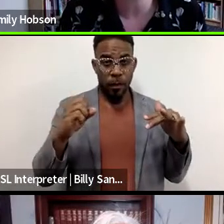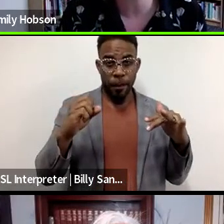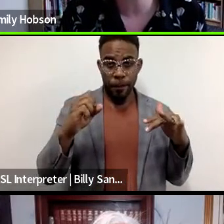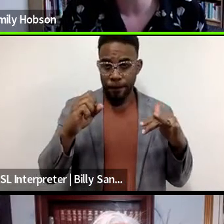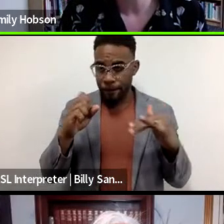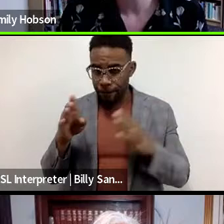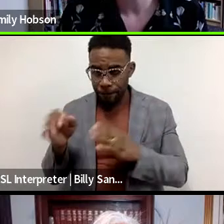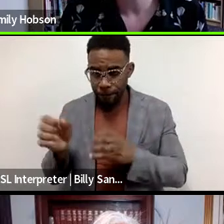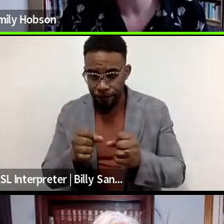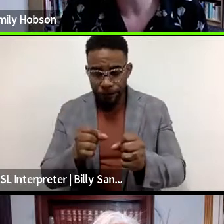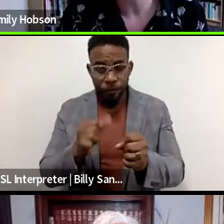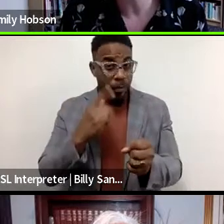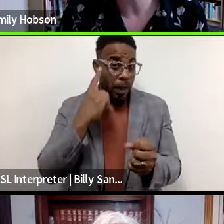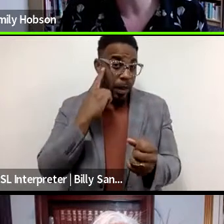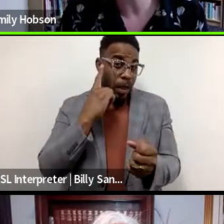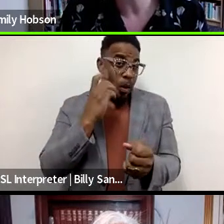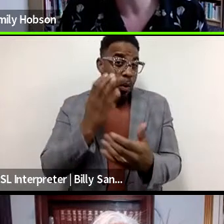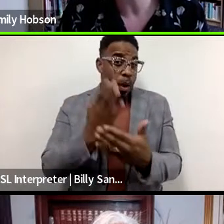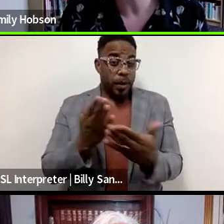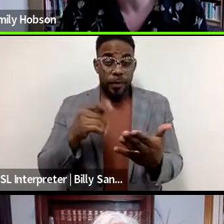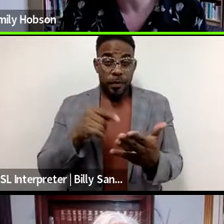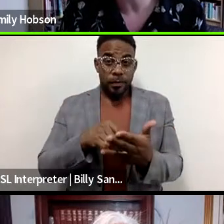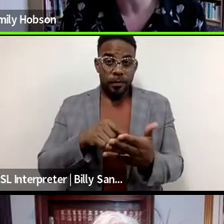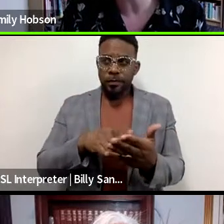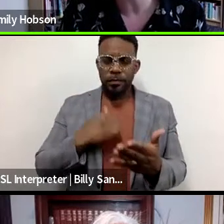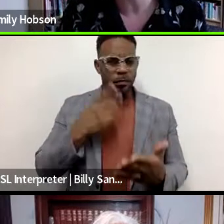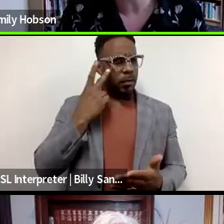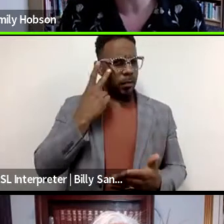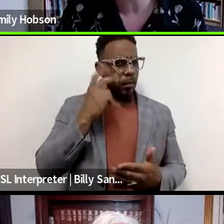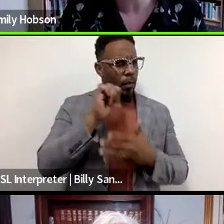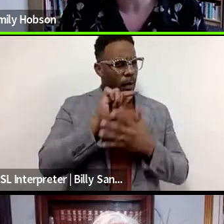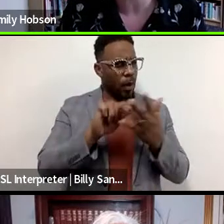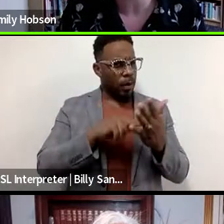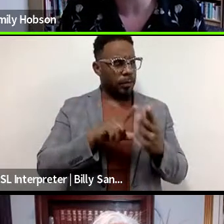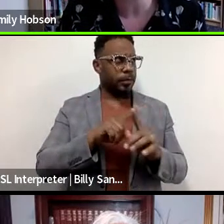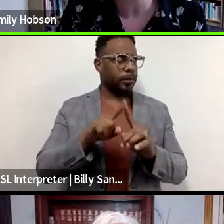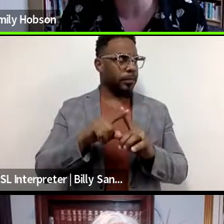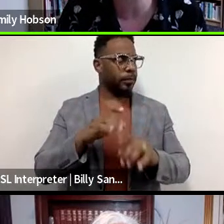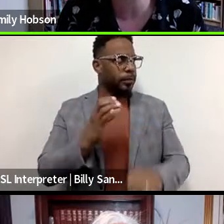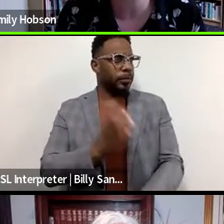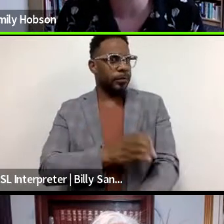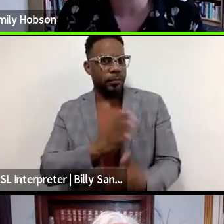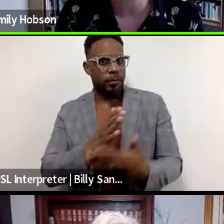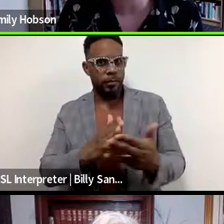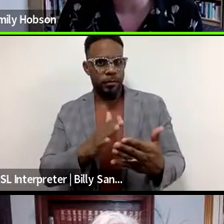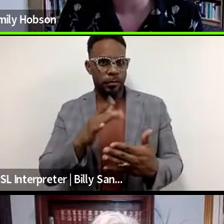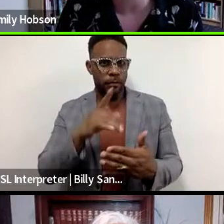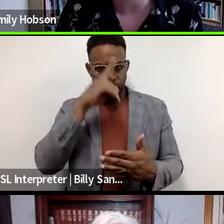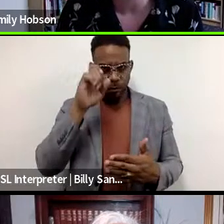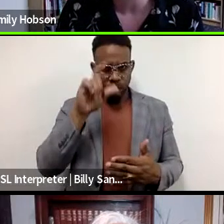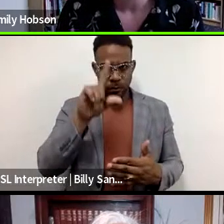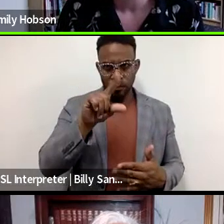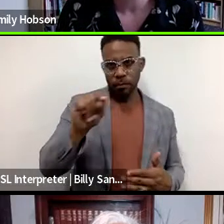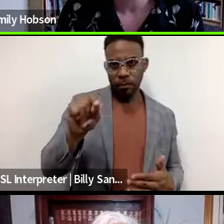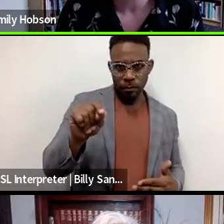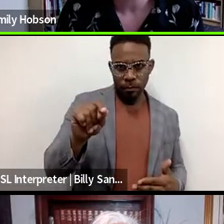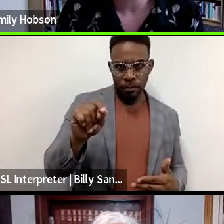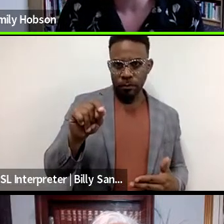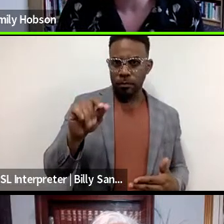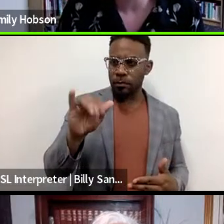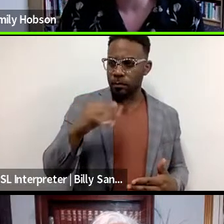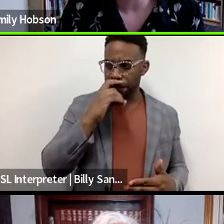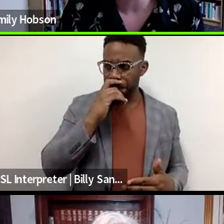tactics. I think one of the, you know, I saw all of that as sort of powerful elements of the summer of 2020,